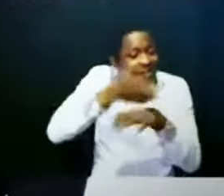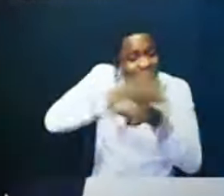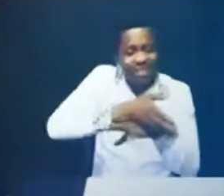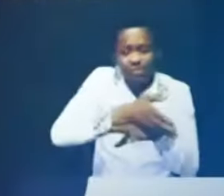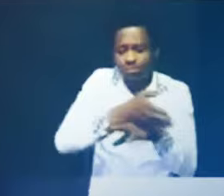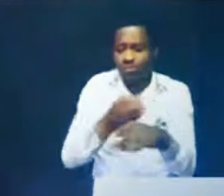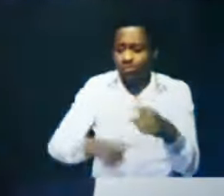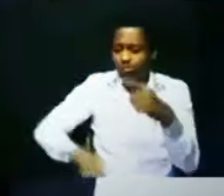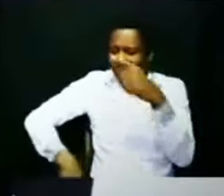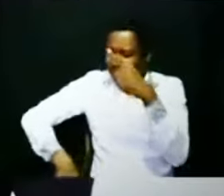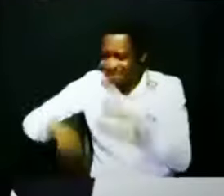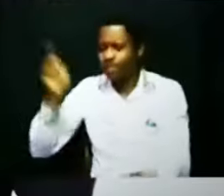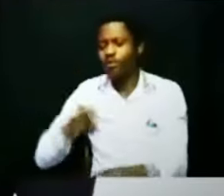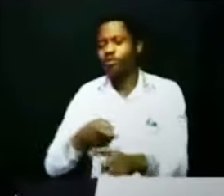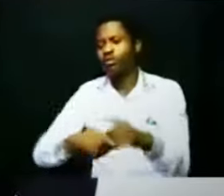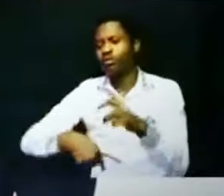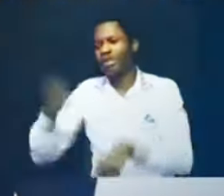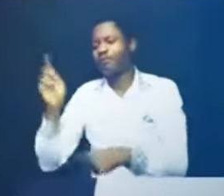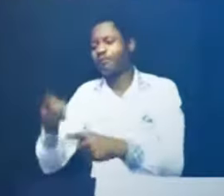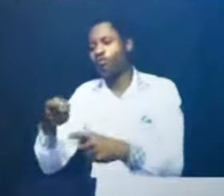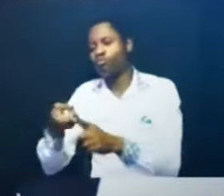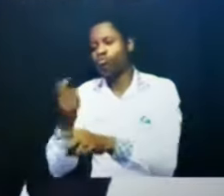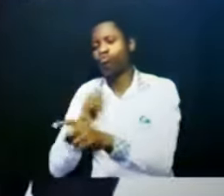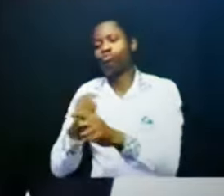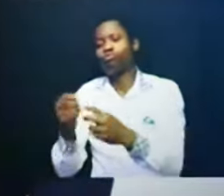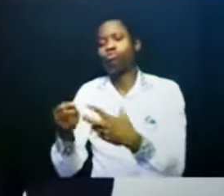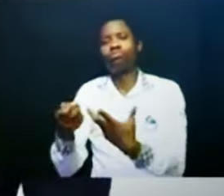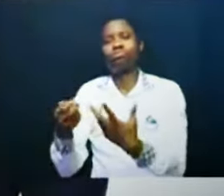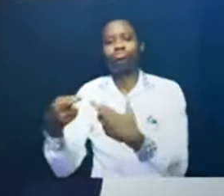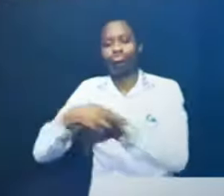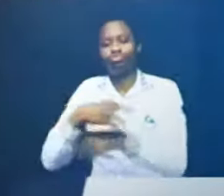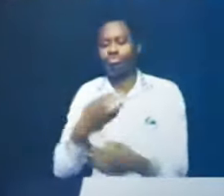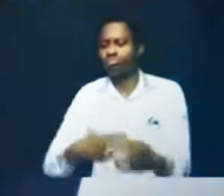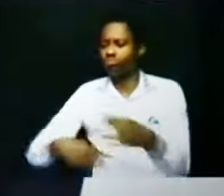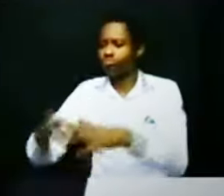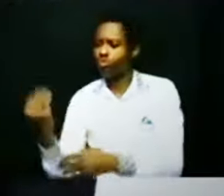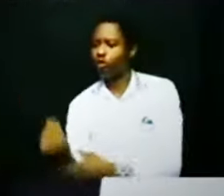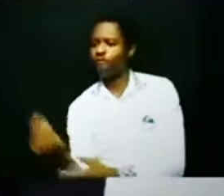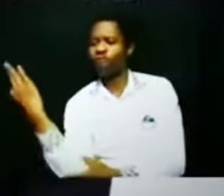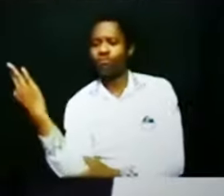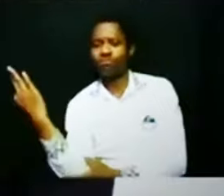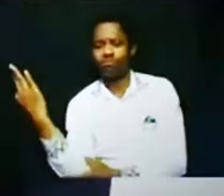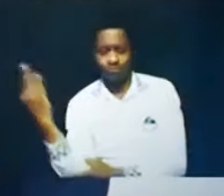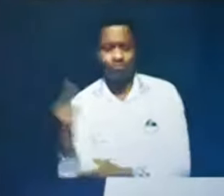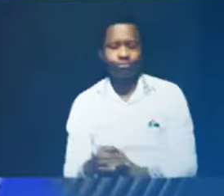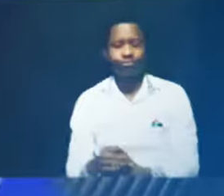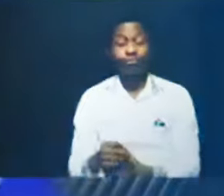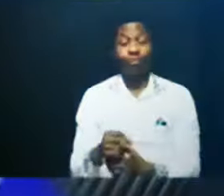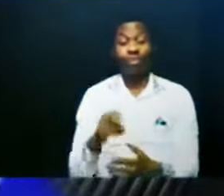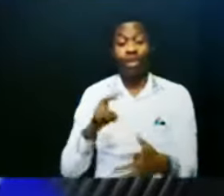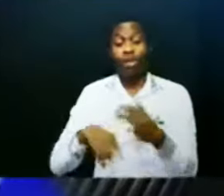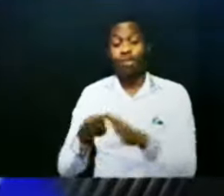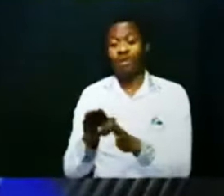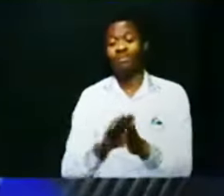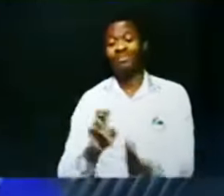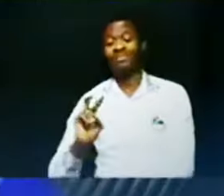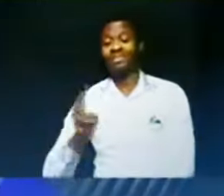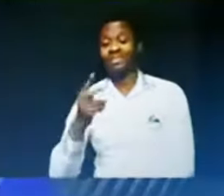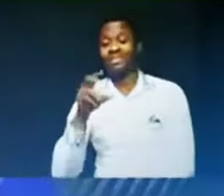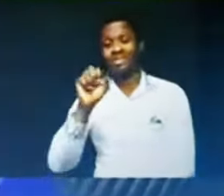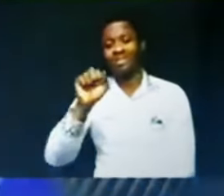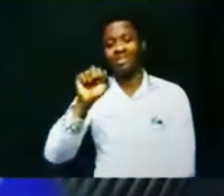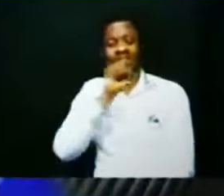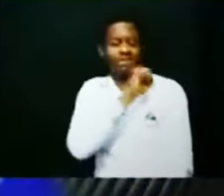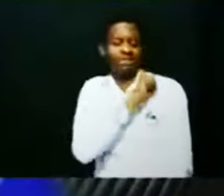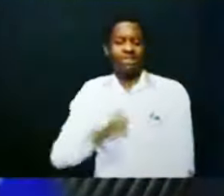na nama anu beshe anu no obomodi anu anu so nene die anu opamo no efri ni jain. 2 Samuel 13. Ye kwe Samuel homa